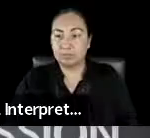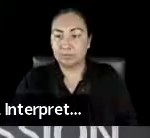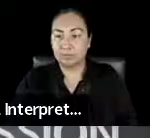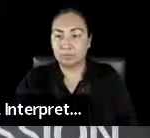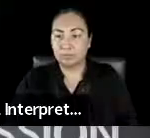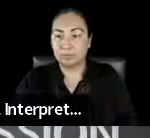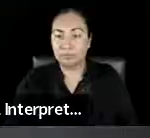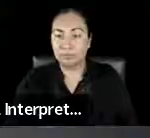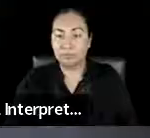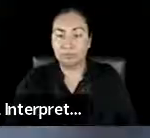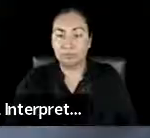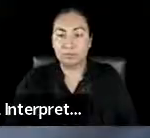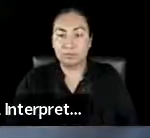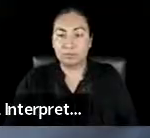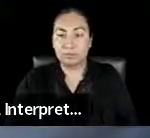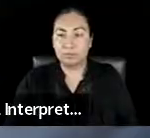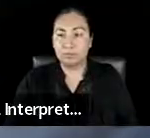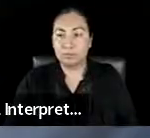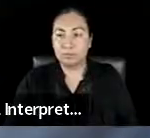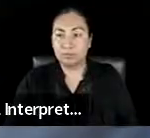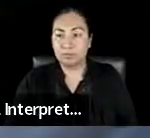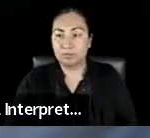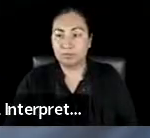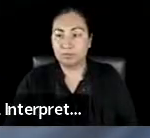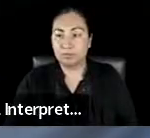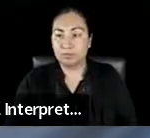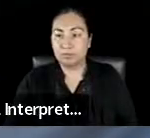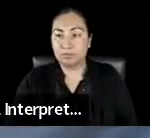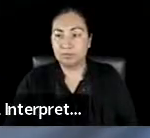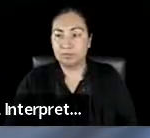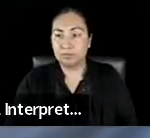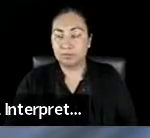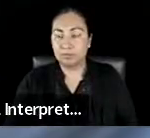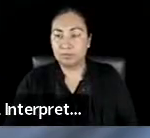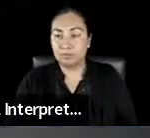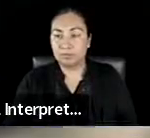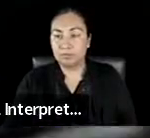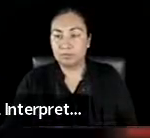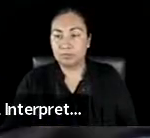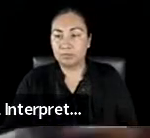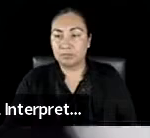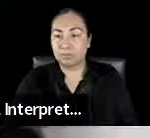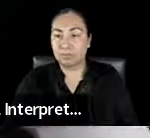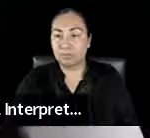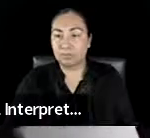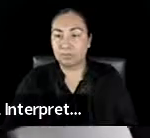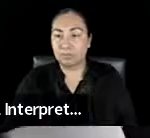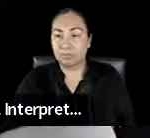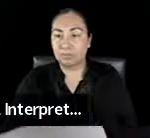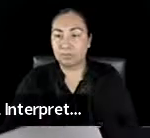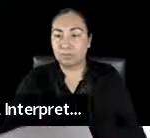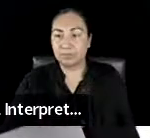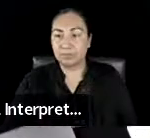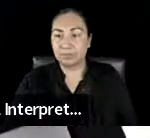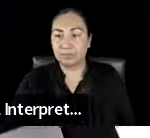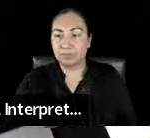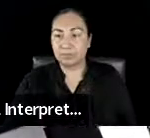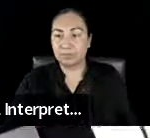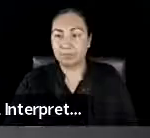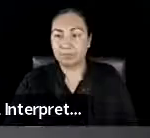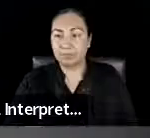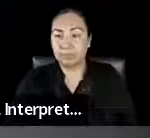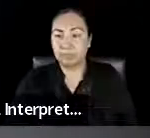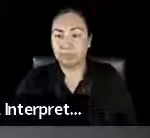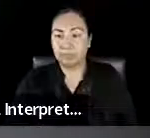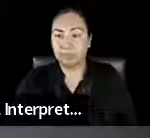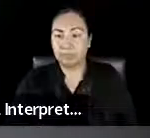Life you get second chances, and this is going to be one of those times. So we're going to go back, take a second chance, and roll it and pretend like